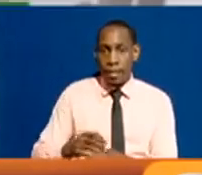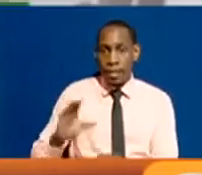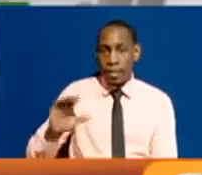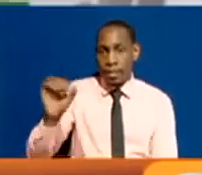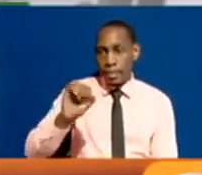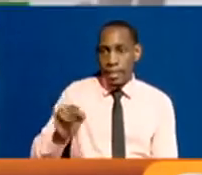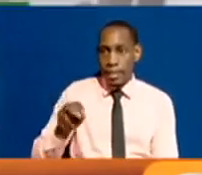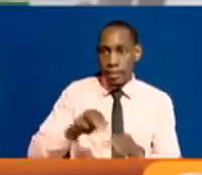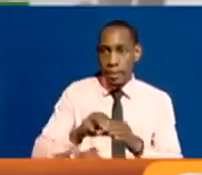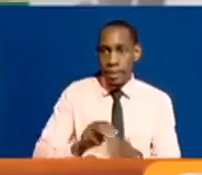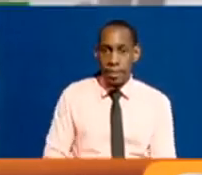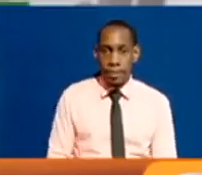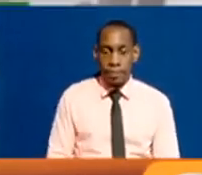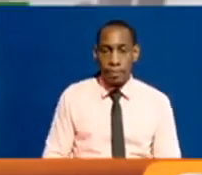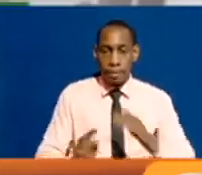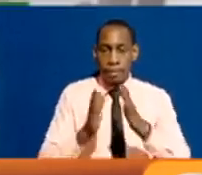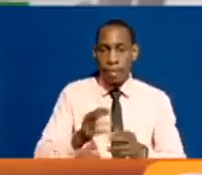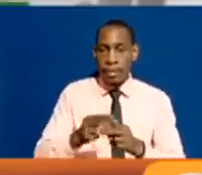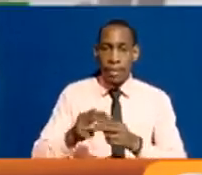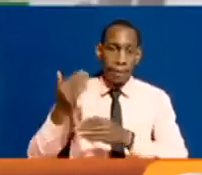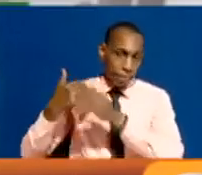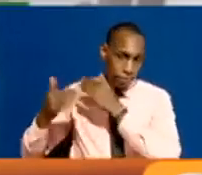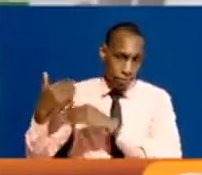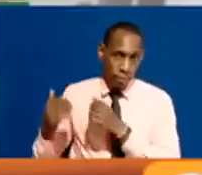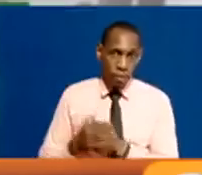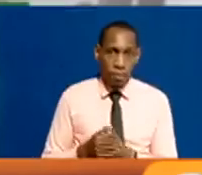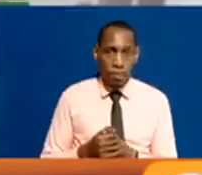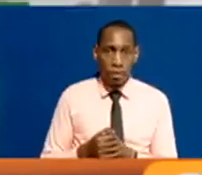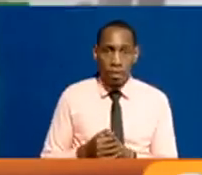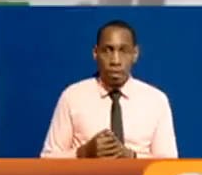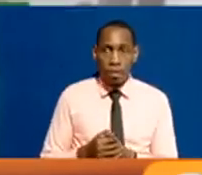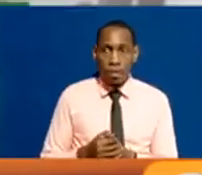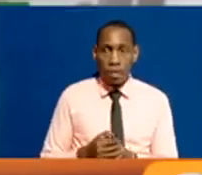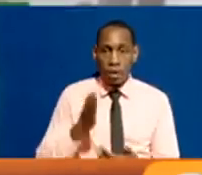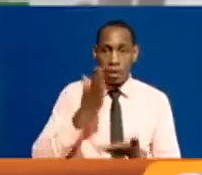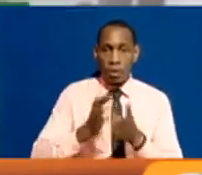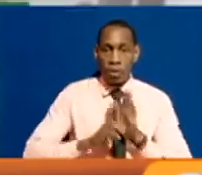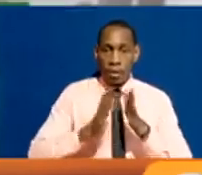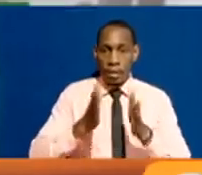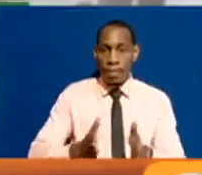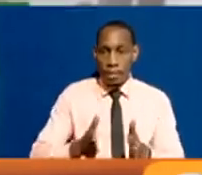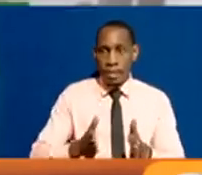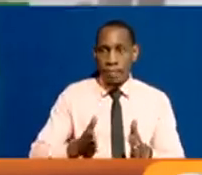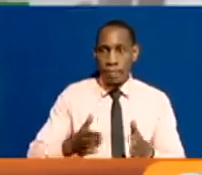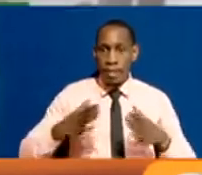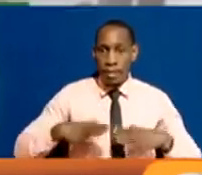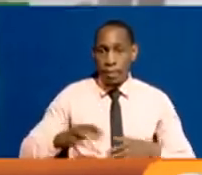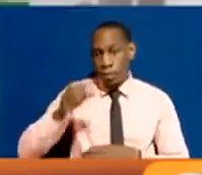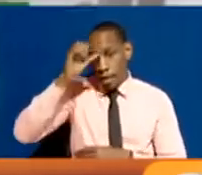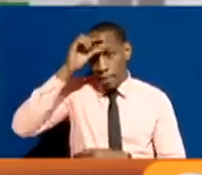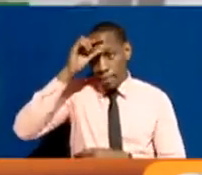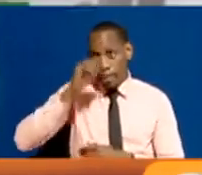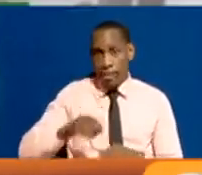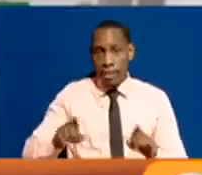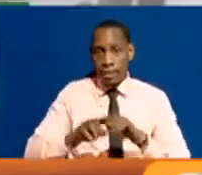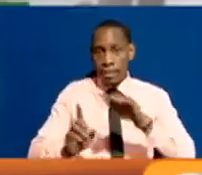members. Ministers, as they were then known, were authentic representatives of their people in government,